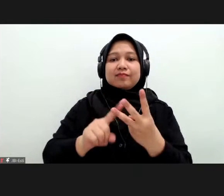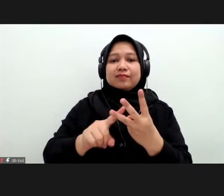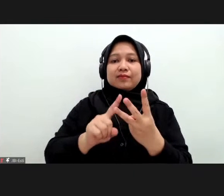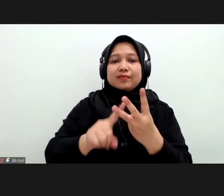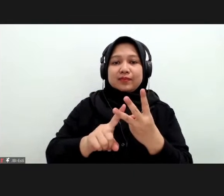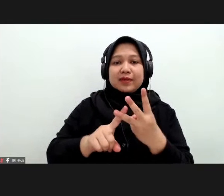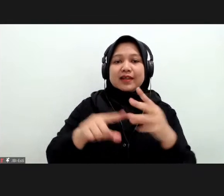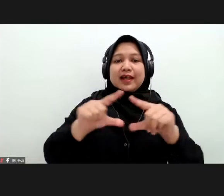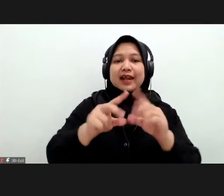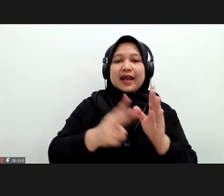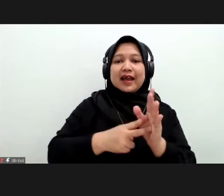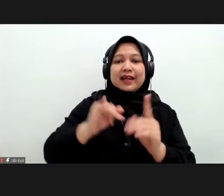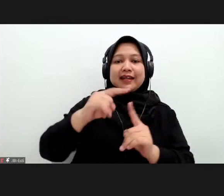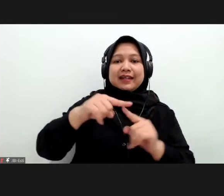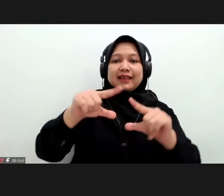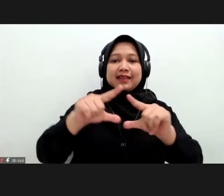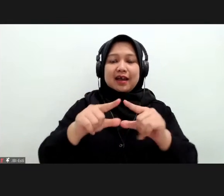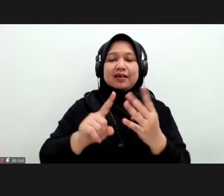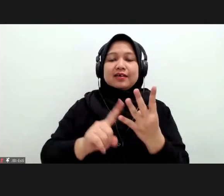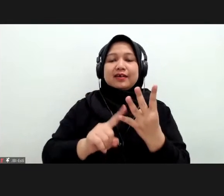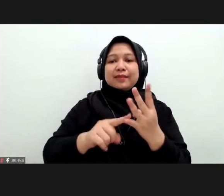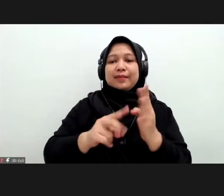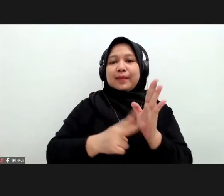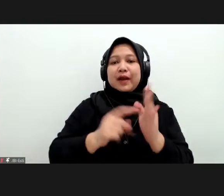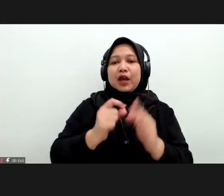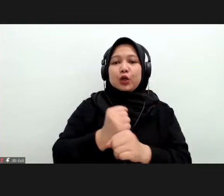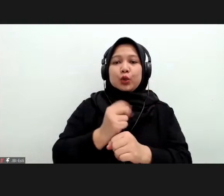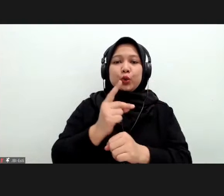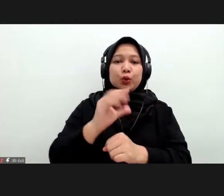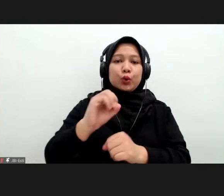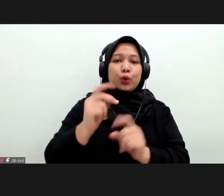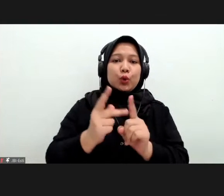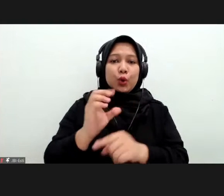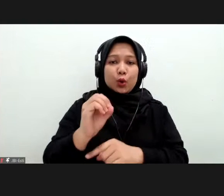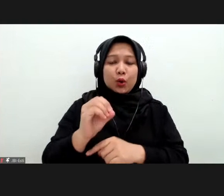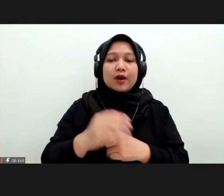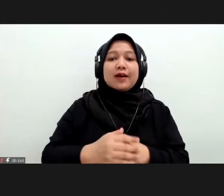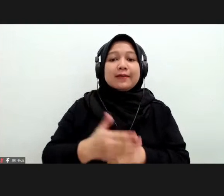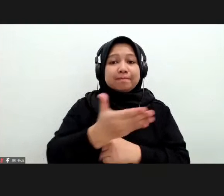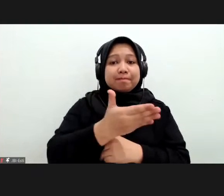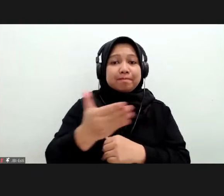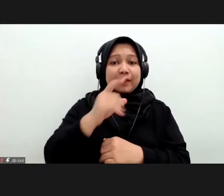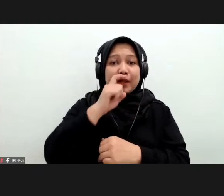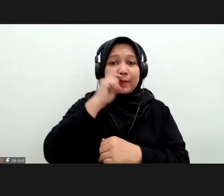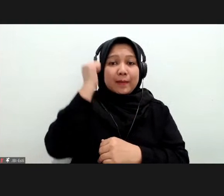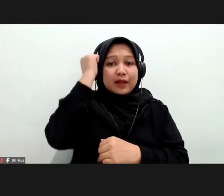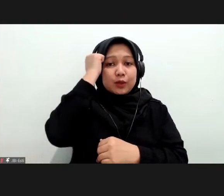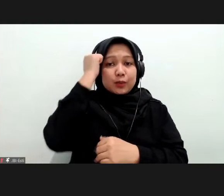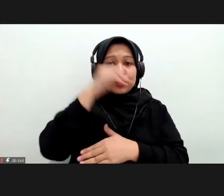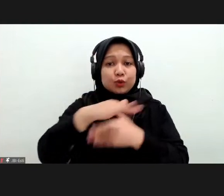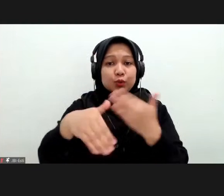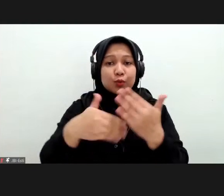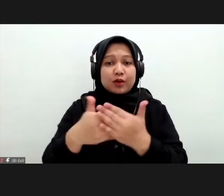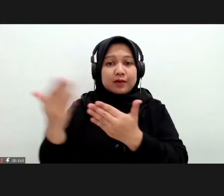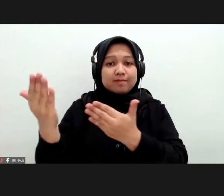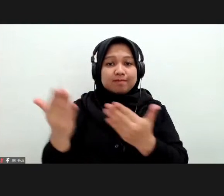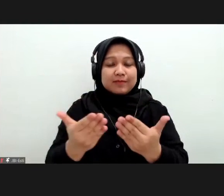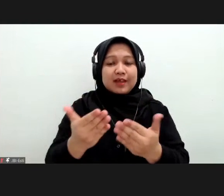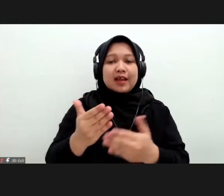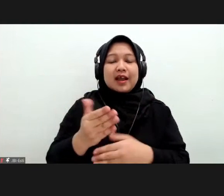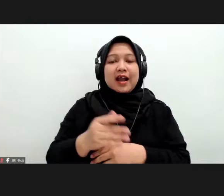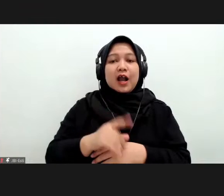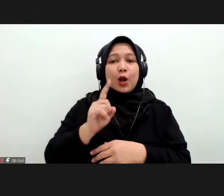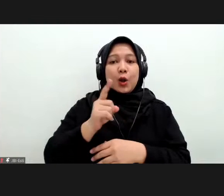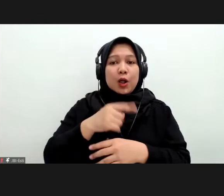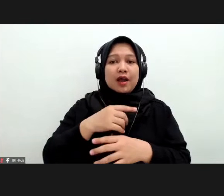Space, and we invite all of you who share the same concerns like all of us here to sign up for our